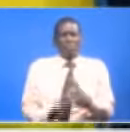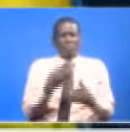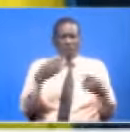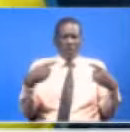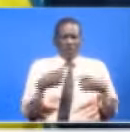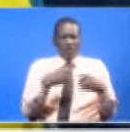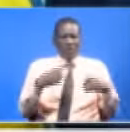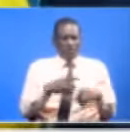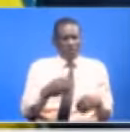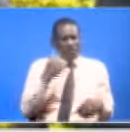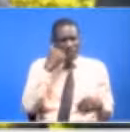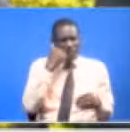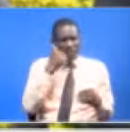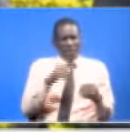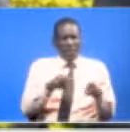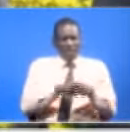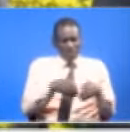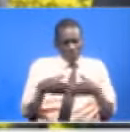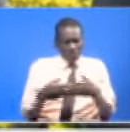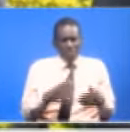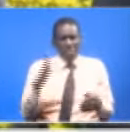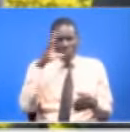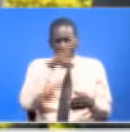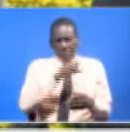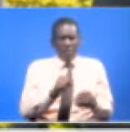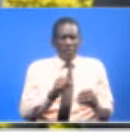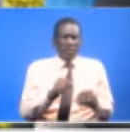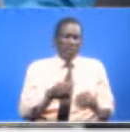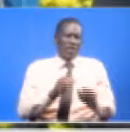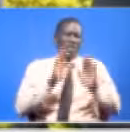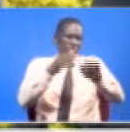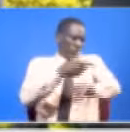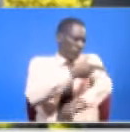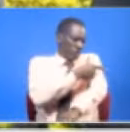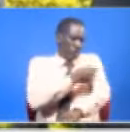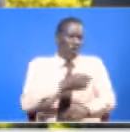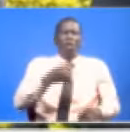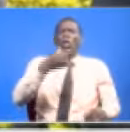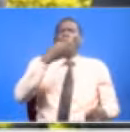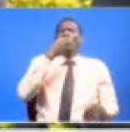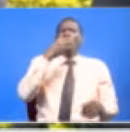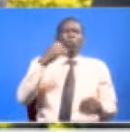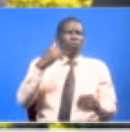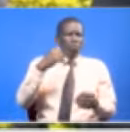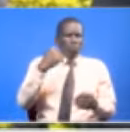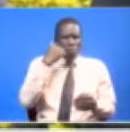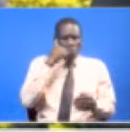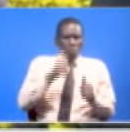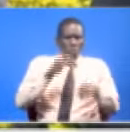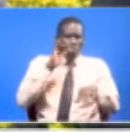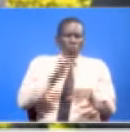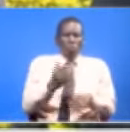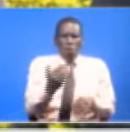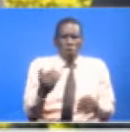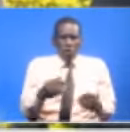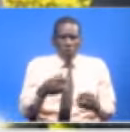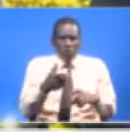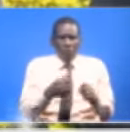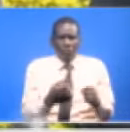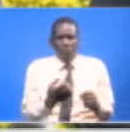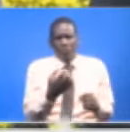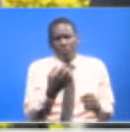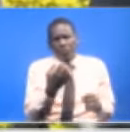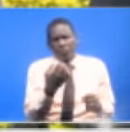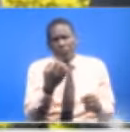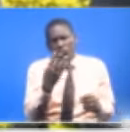on critical vaccines. Polio has been a problem. It has been a disease that affects children, especially from age of 0 to about